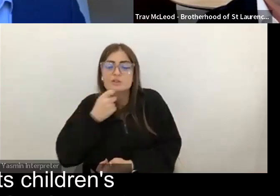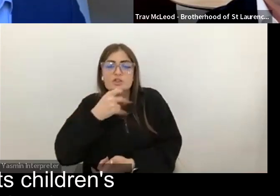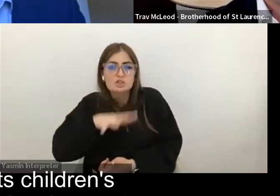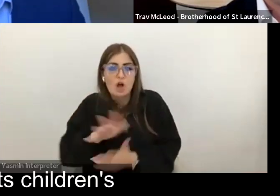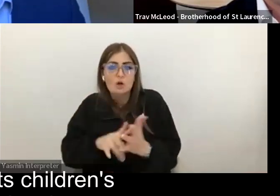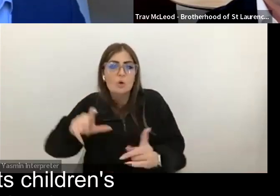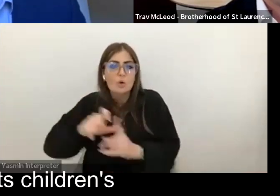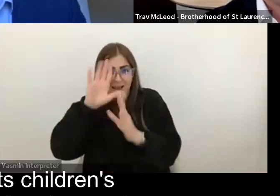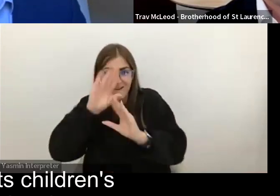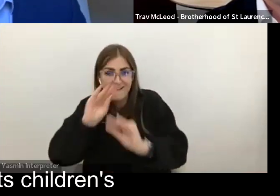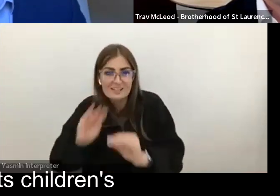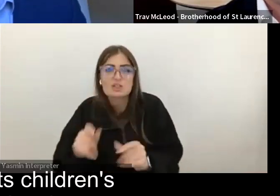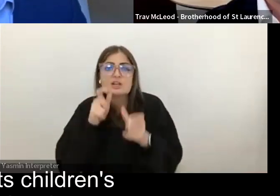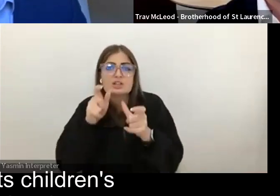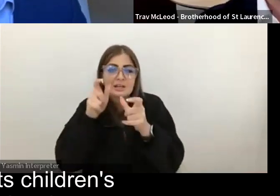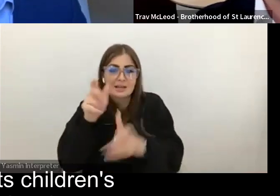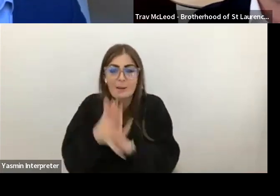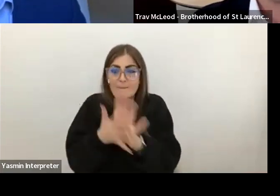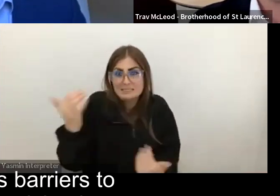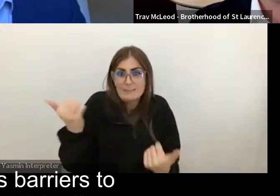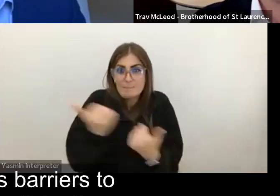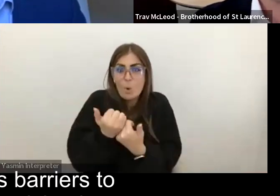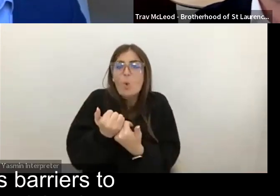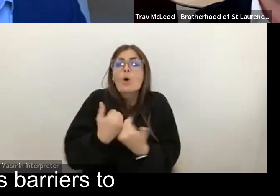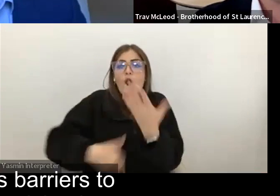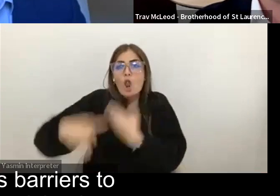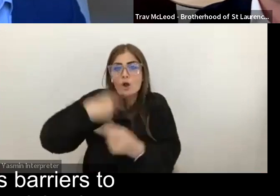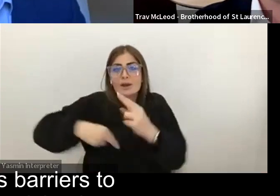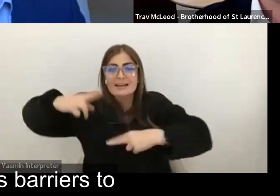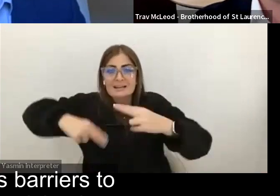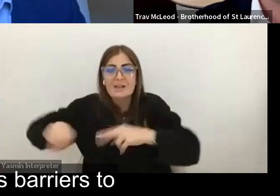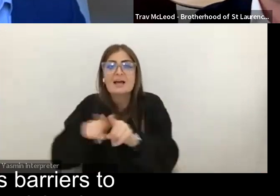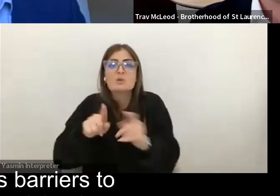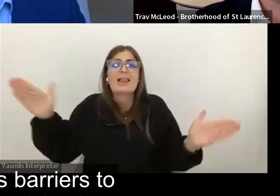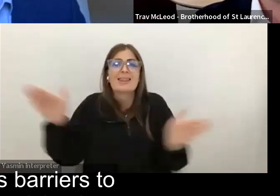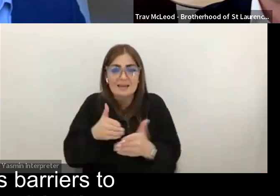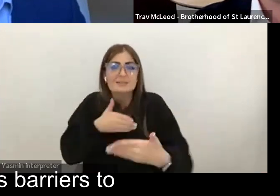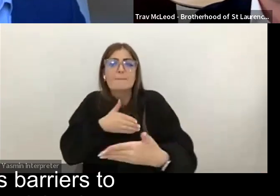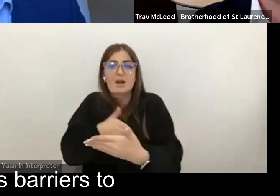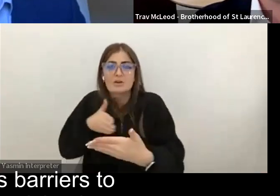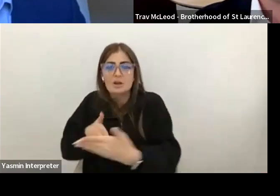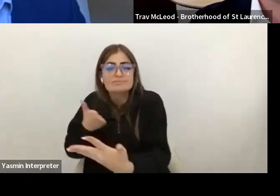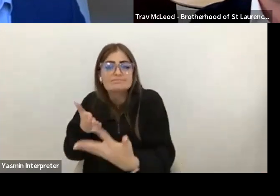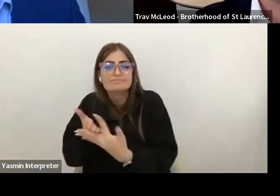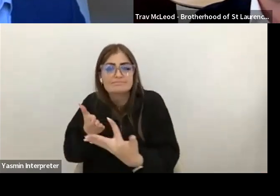that supports children's learning and development and reduces barriers to workforce